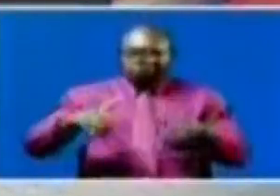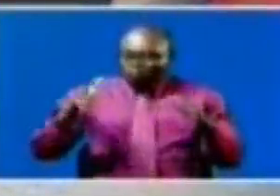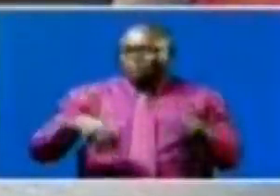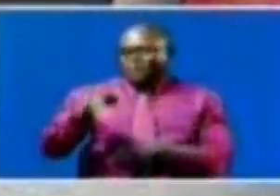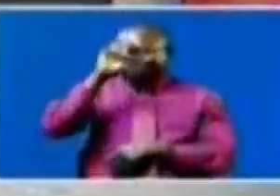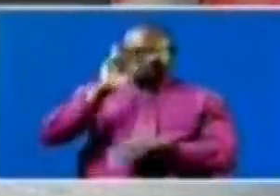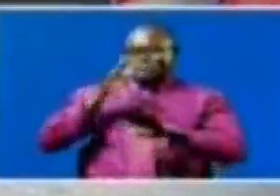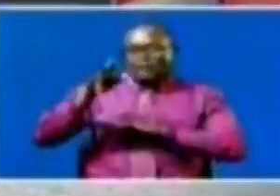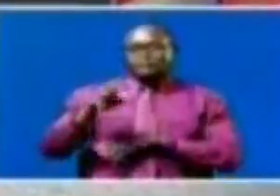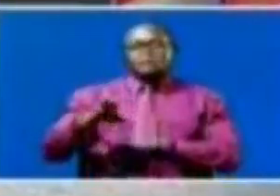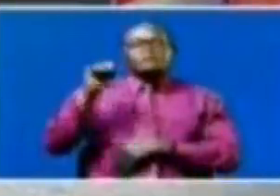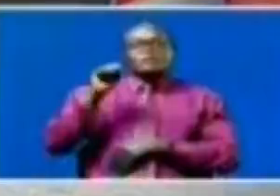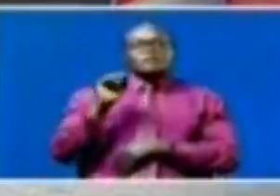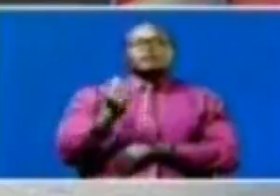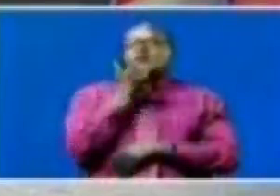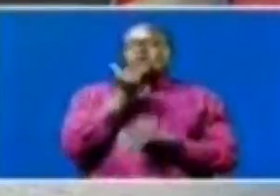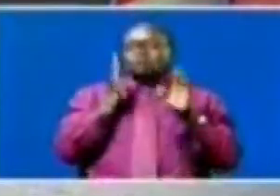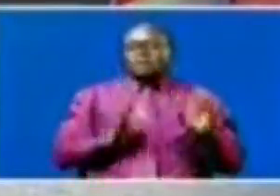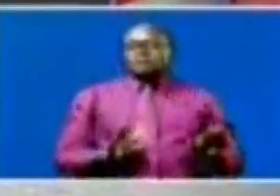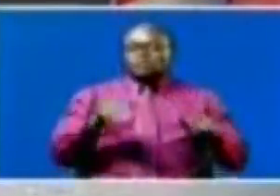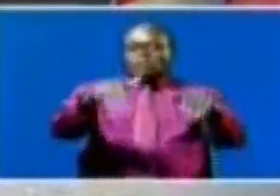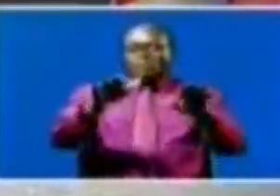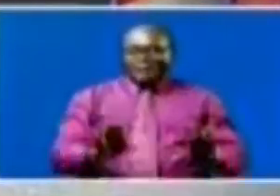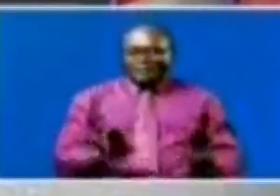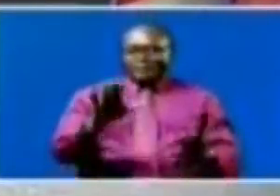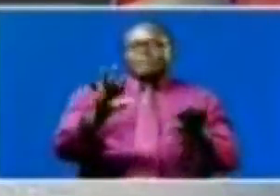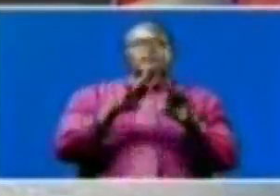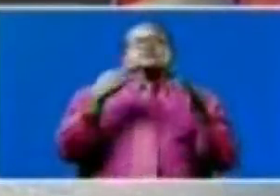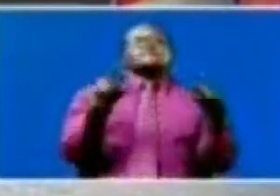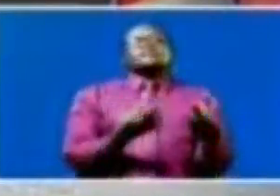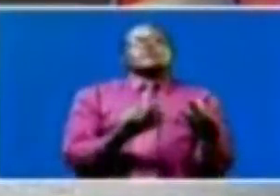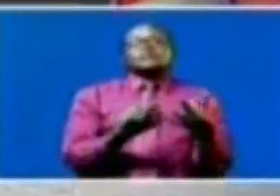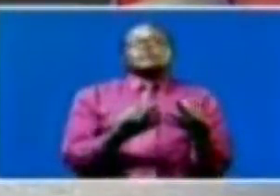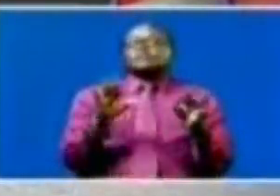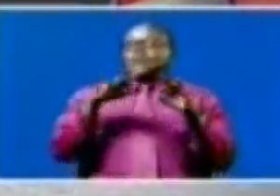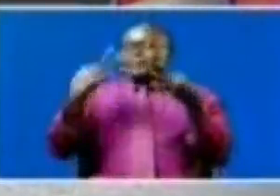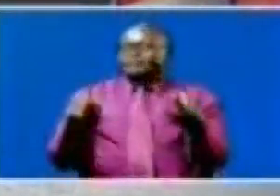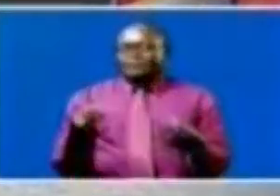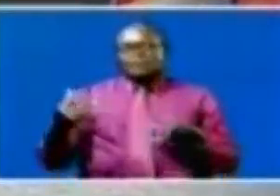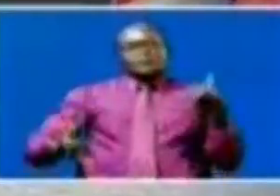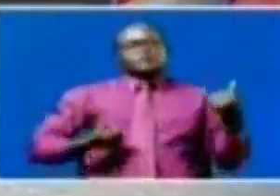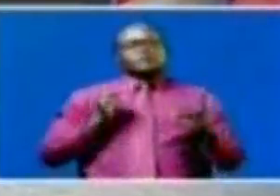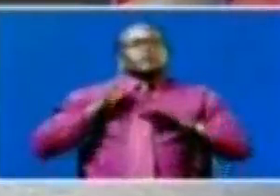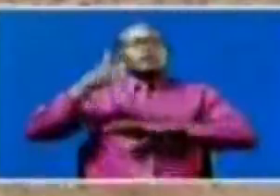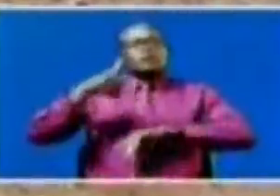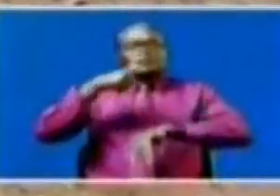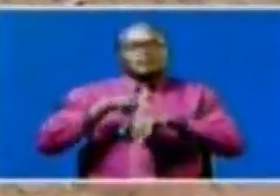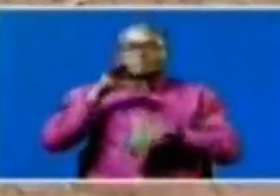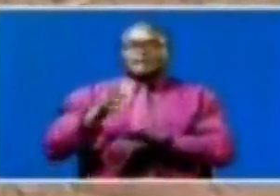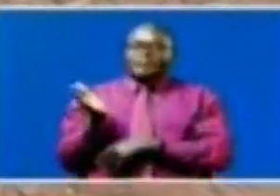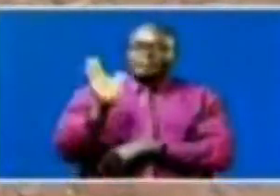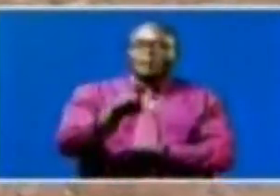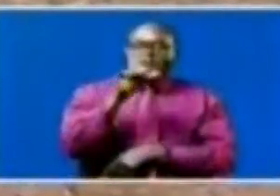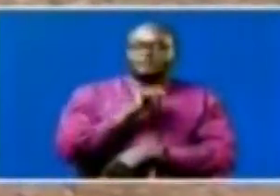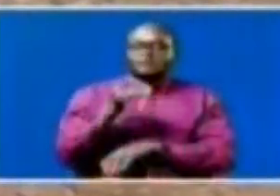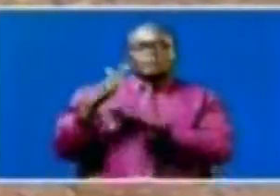officers after it emerged that the wrong person had been married in a homestead. Now, while the family was overjoyed at the return of their son, who